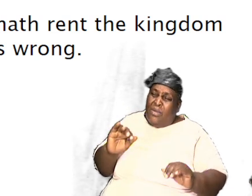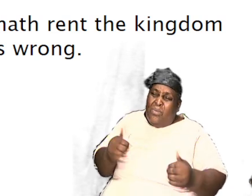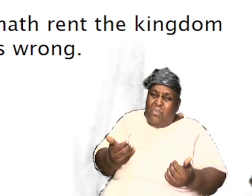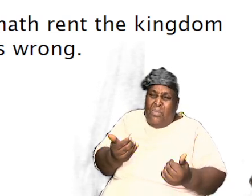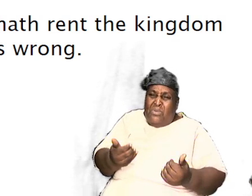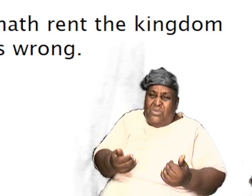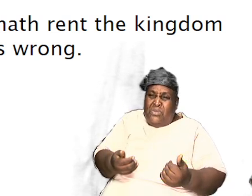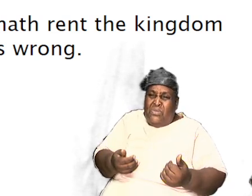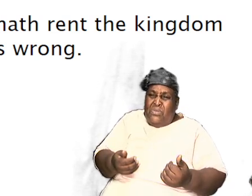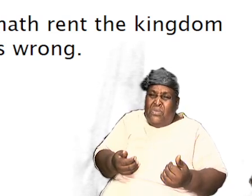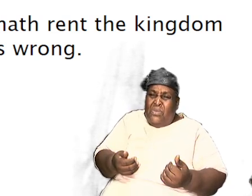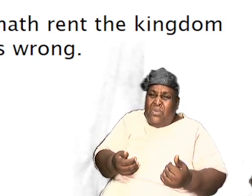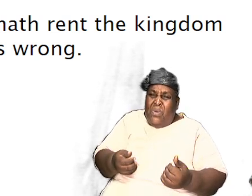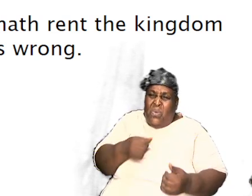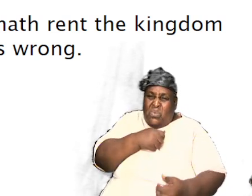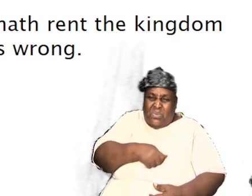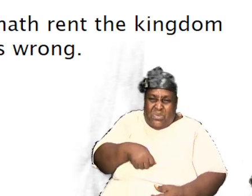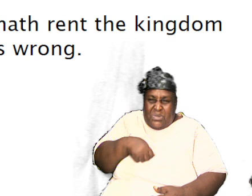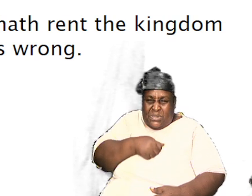must have been?